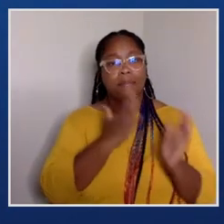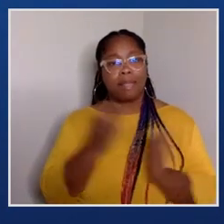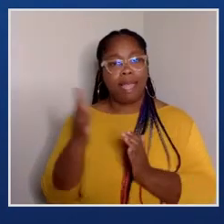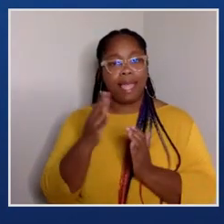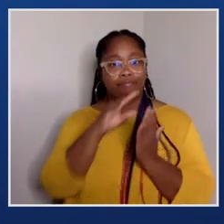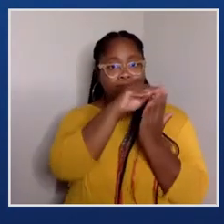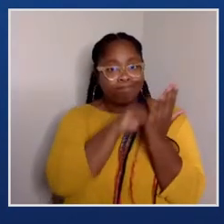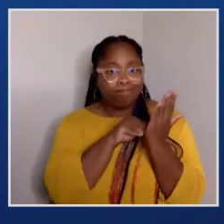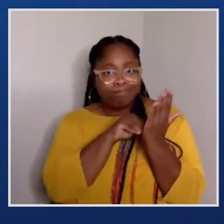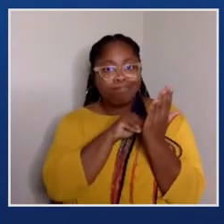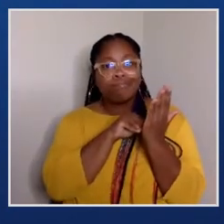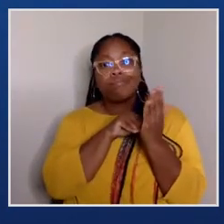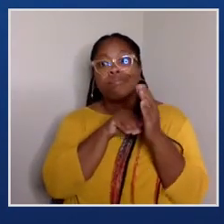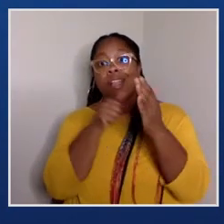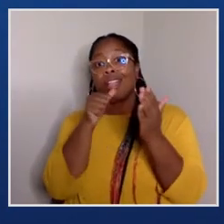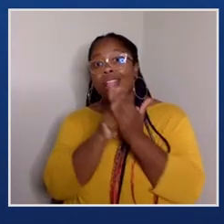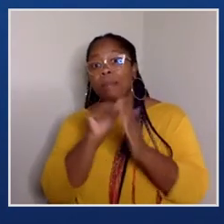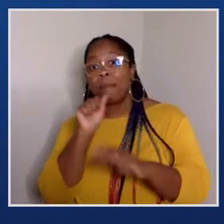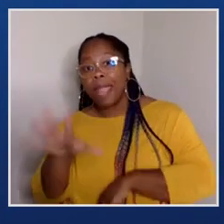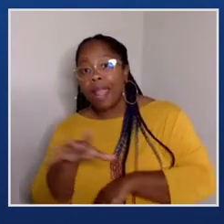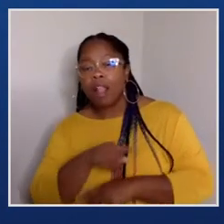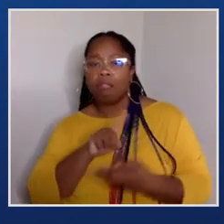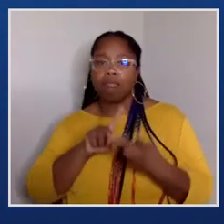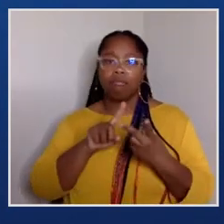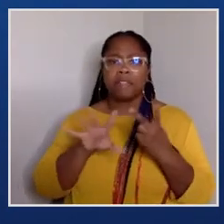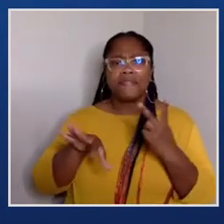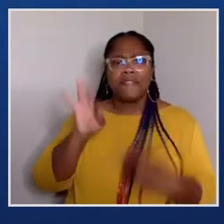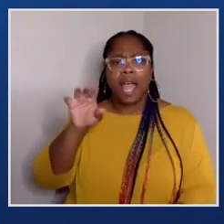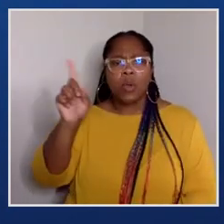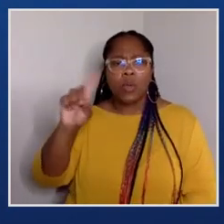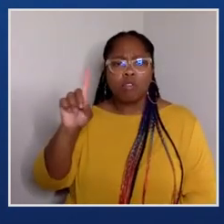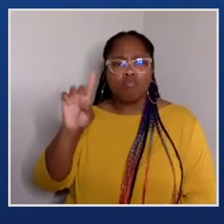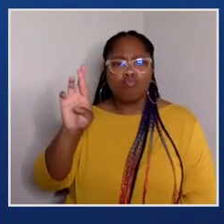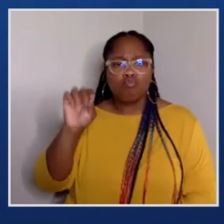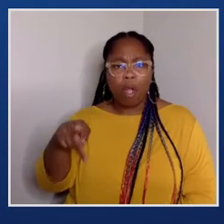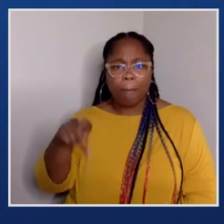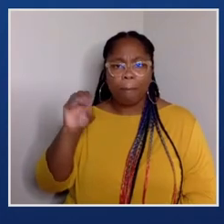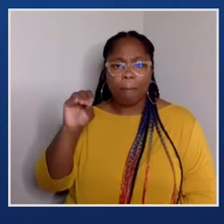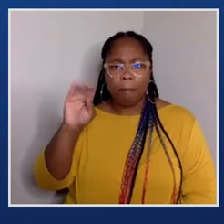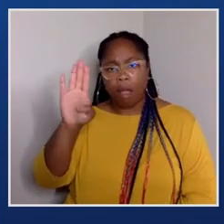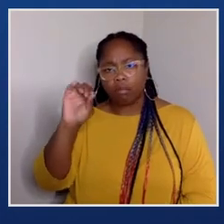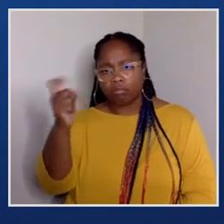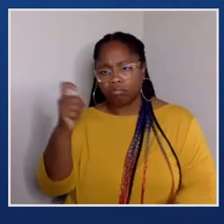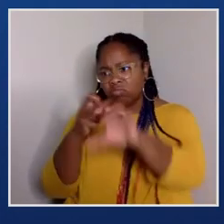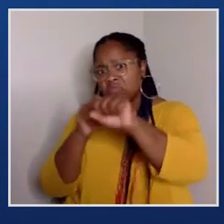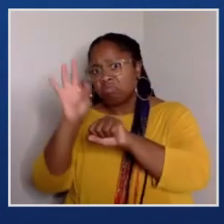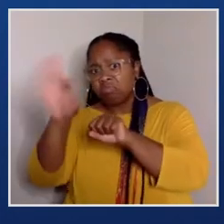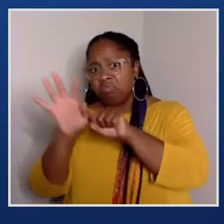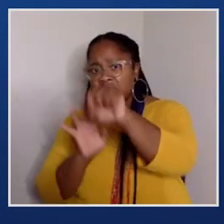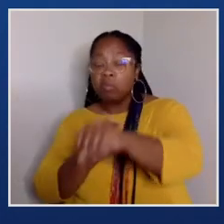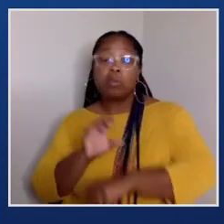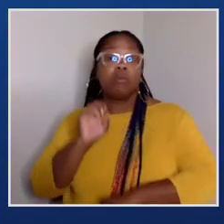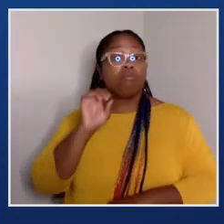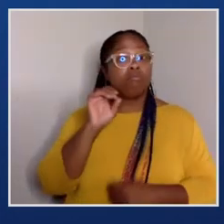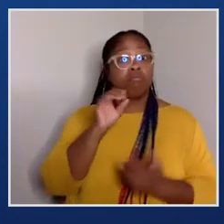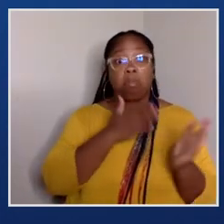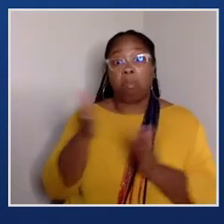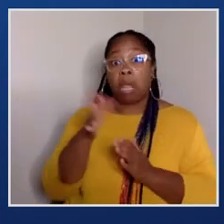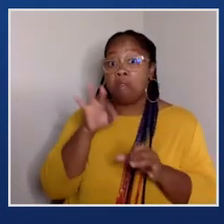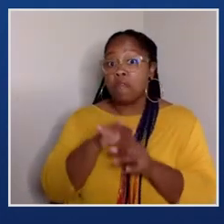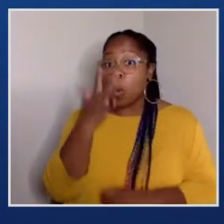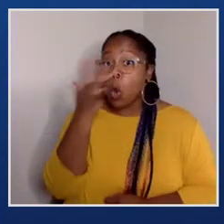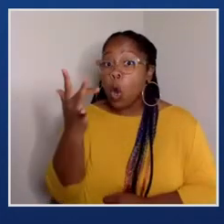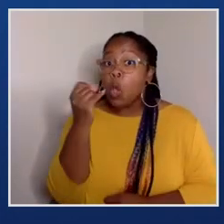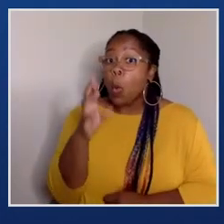it off at a drop box. Make a plan to vote early or a plan to vote on election day. Check on